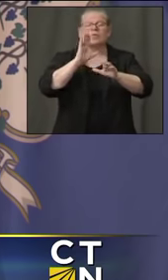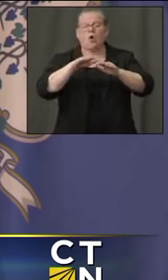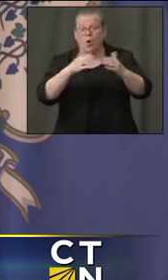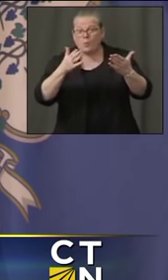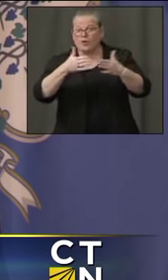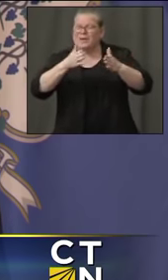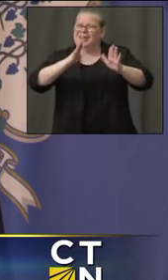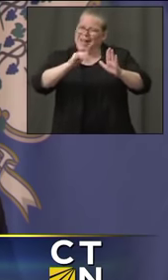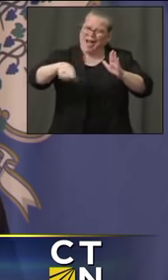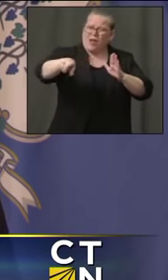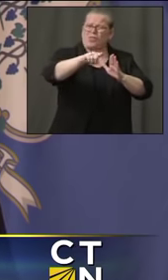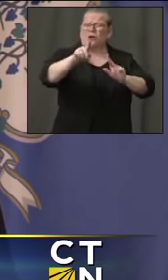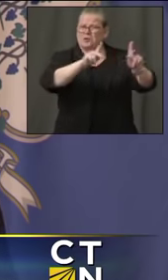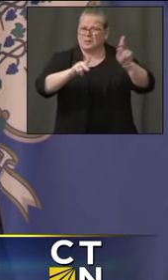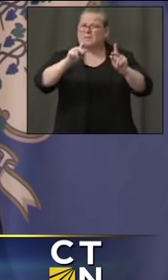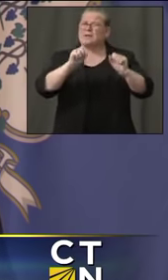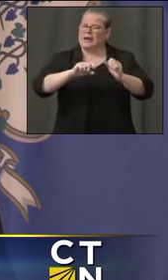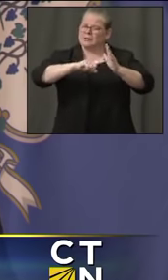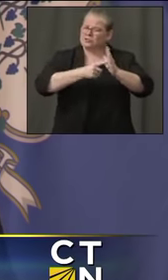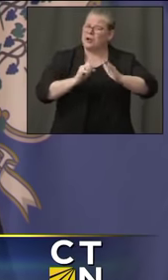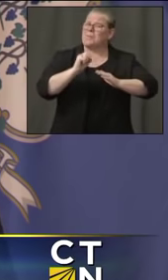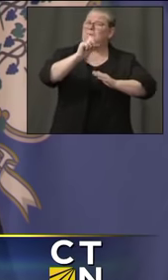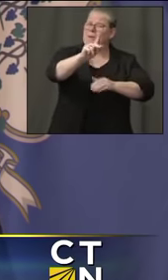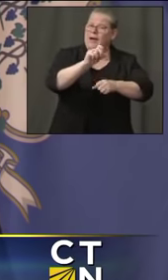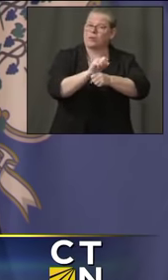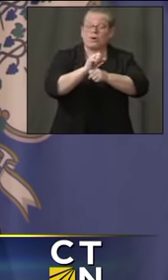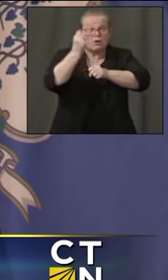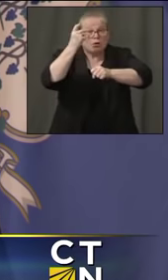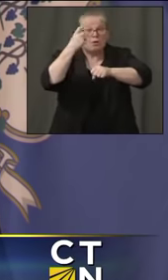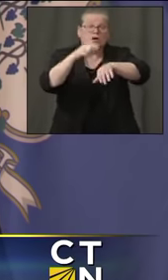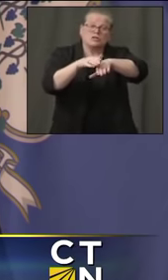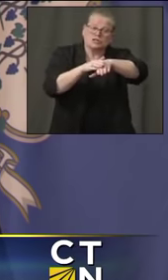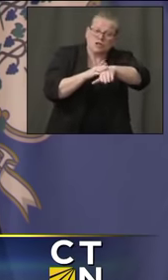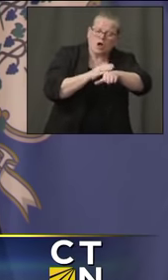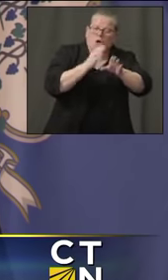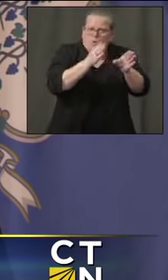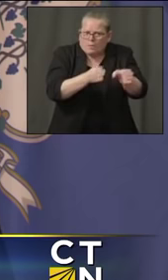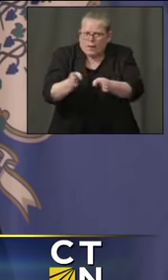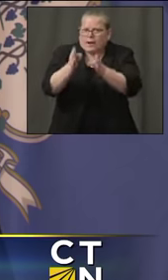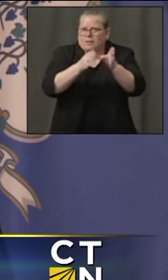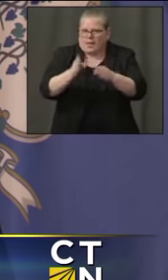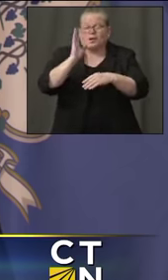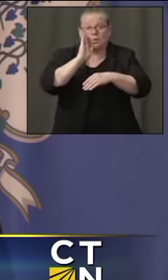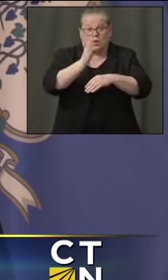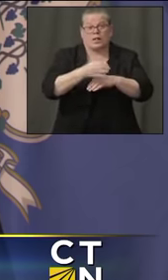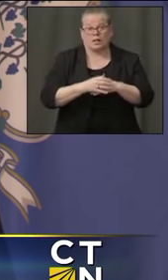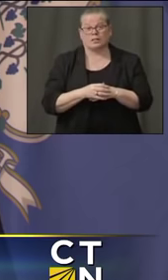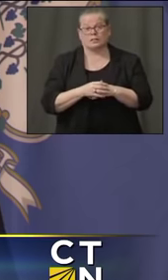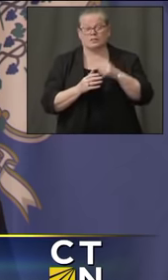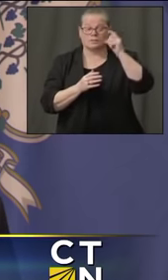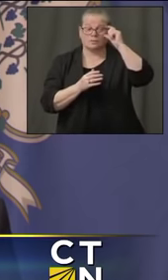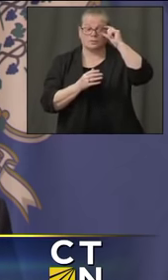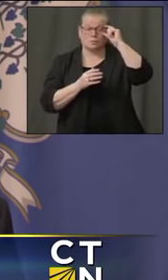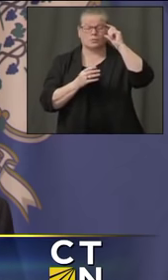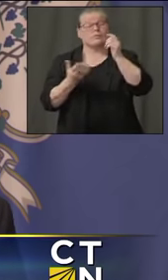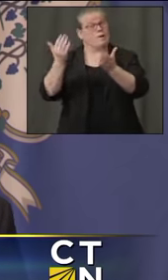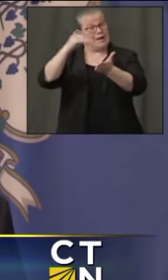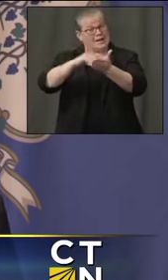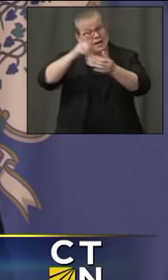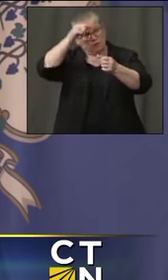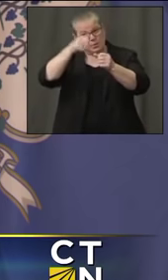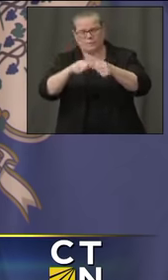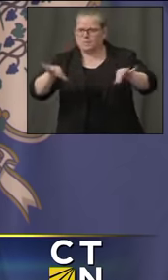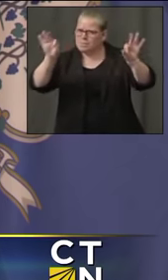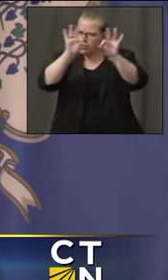With public health and public safety as the #1 priority, You know, Josh has told us we may have some